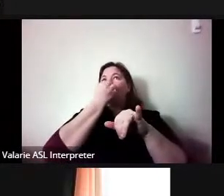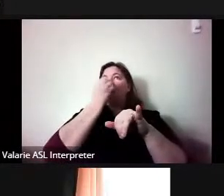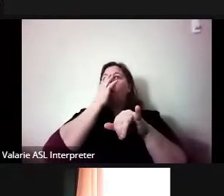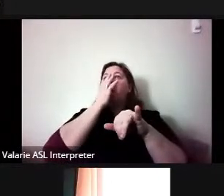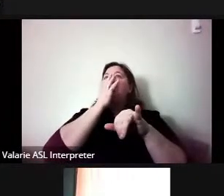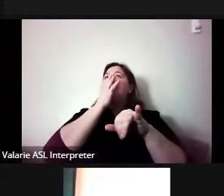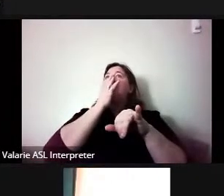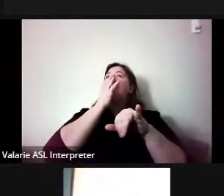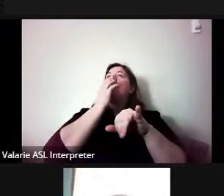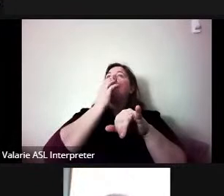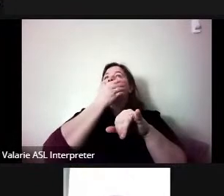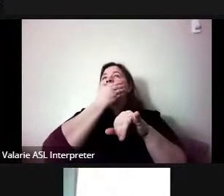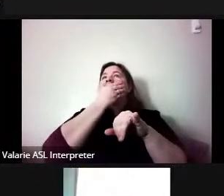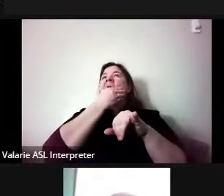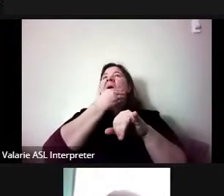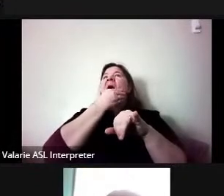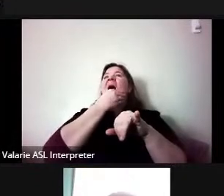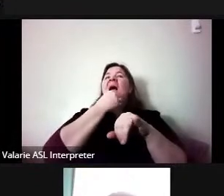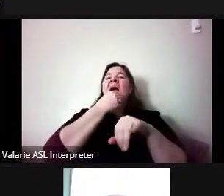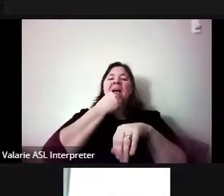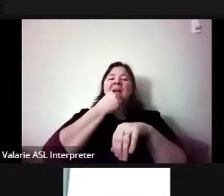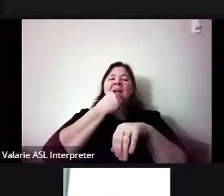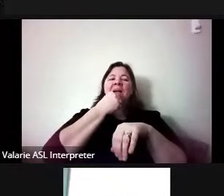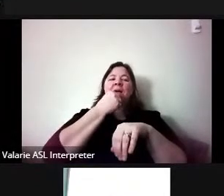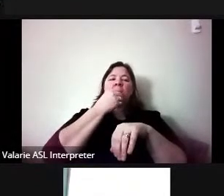try. Okay. How do I